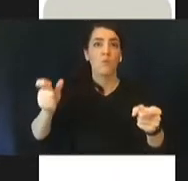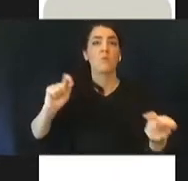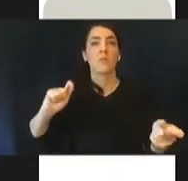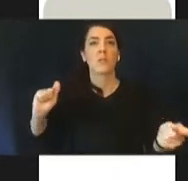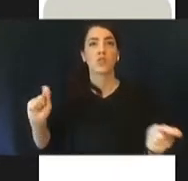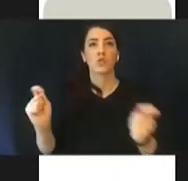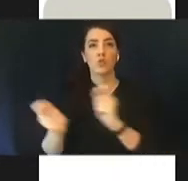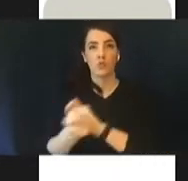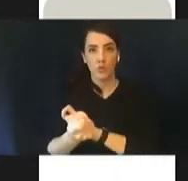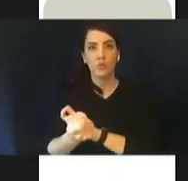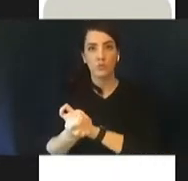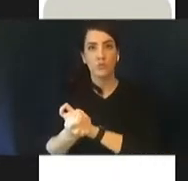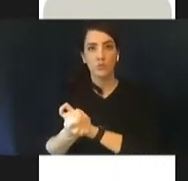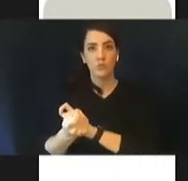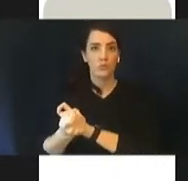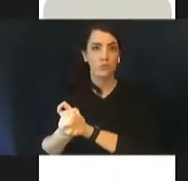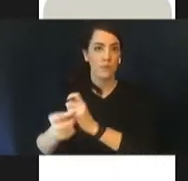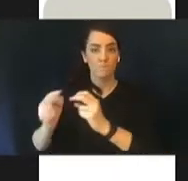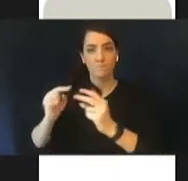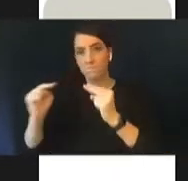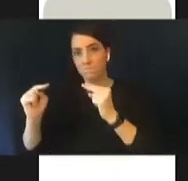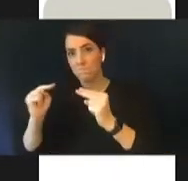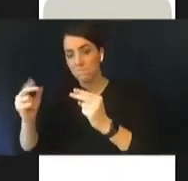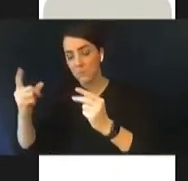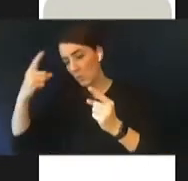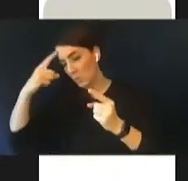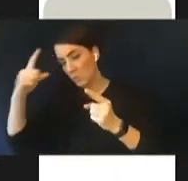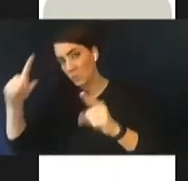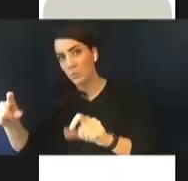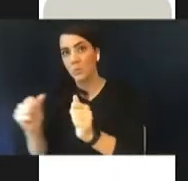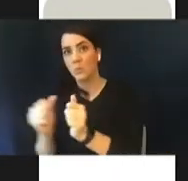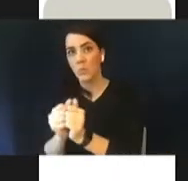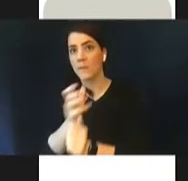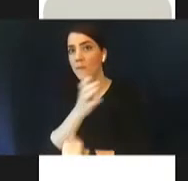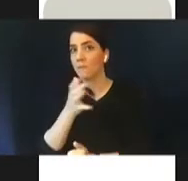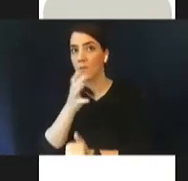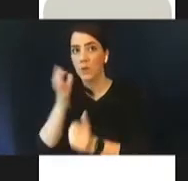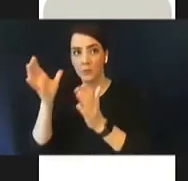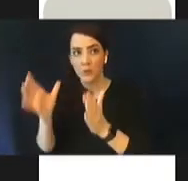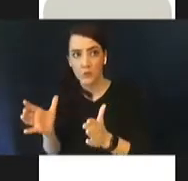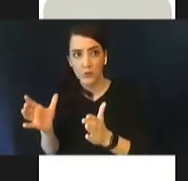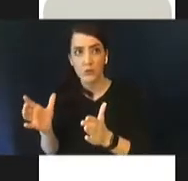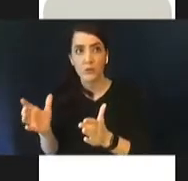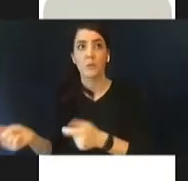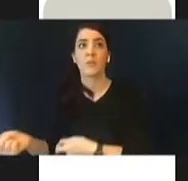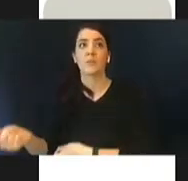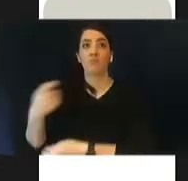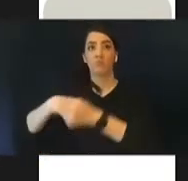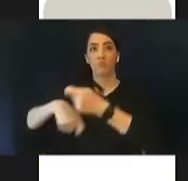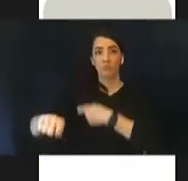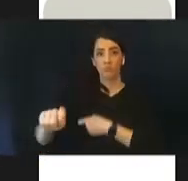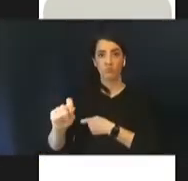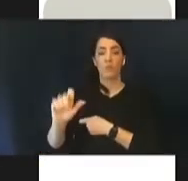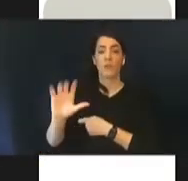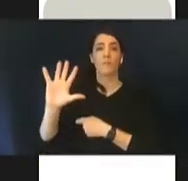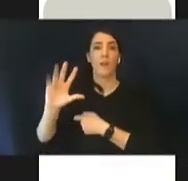first five-year plan, which included the collectivization of agriculture. Collectivization gave the